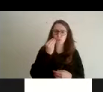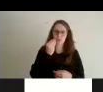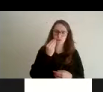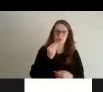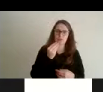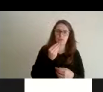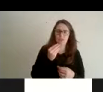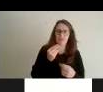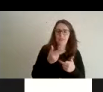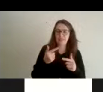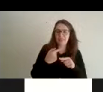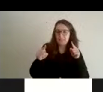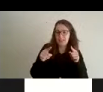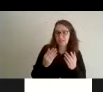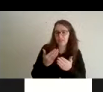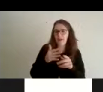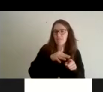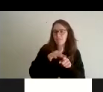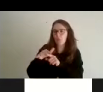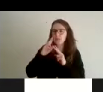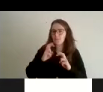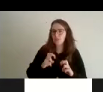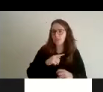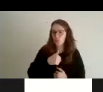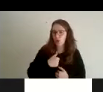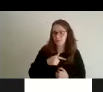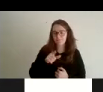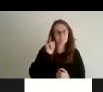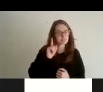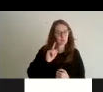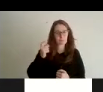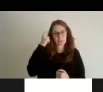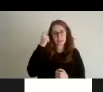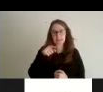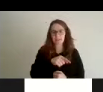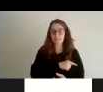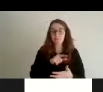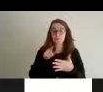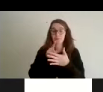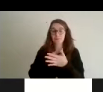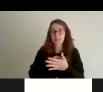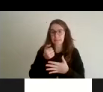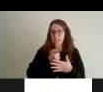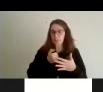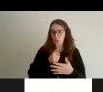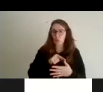comes into the content of our research. We have to work on anti-bias and